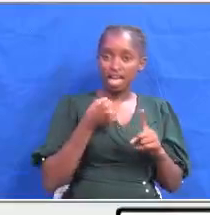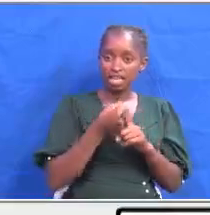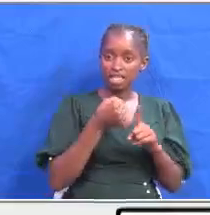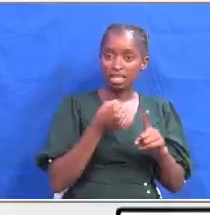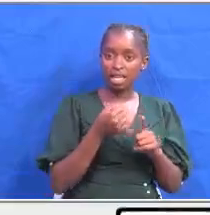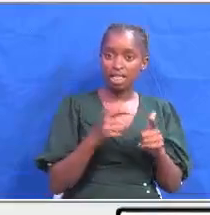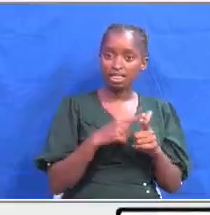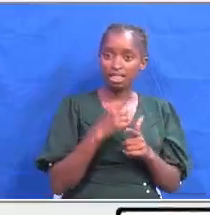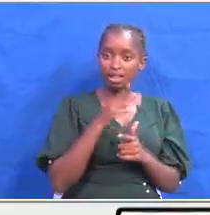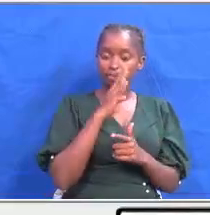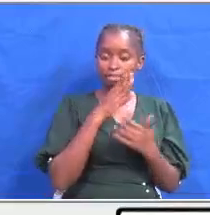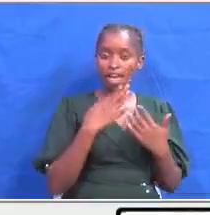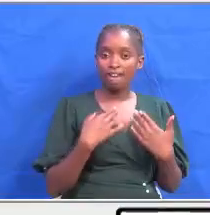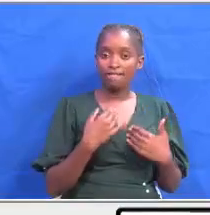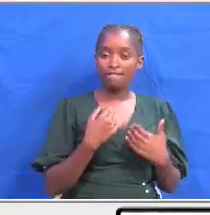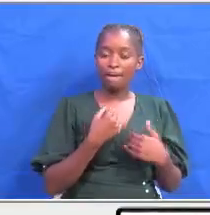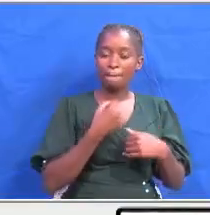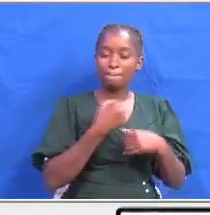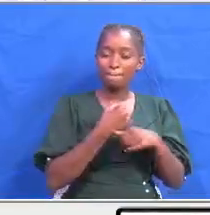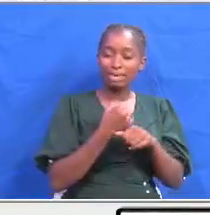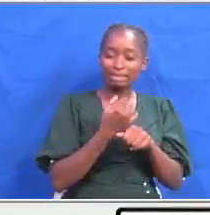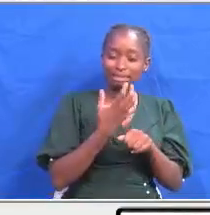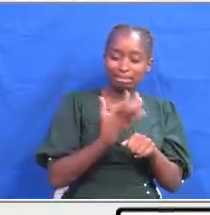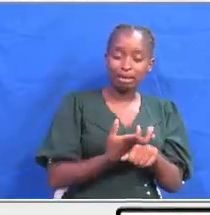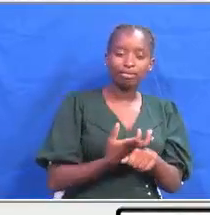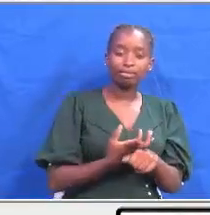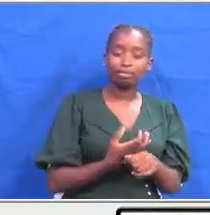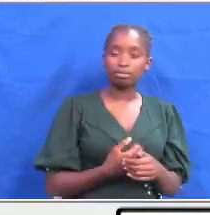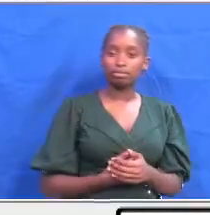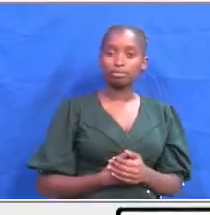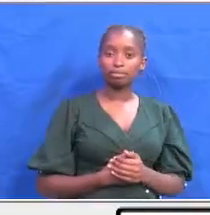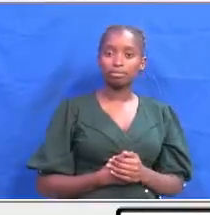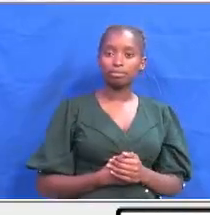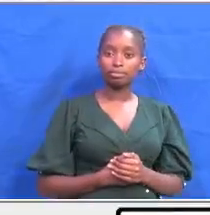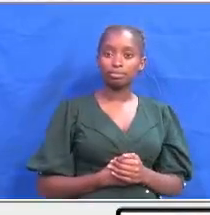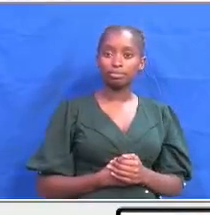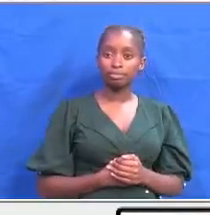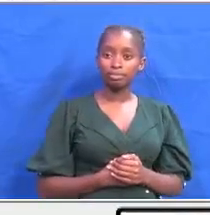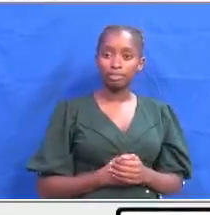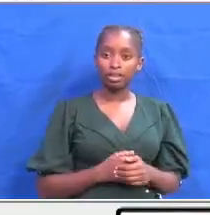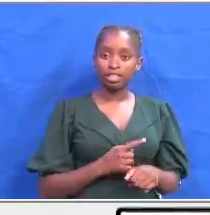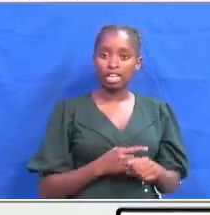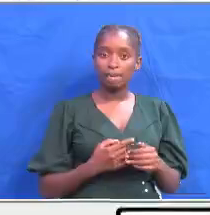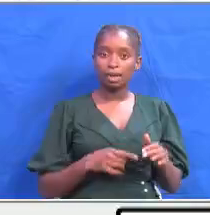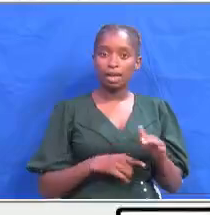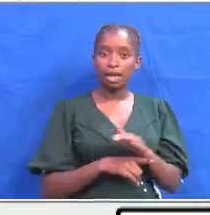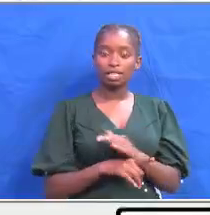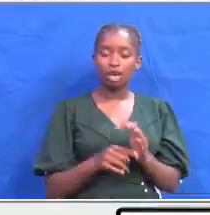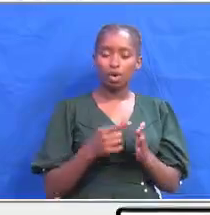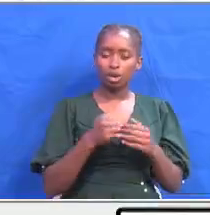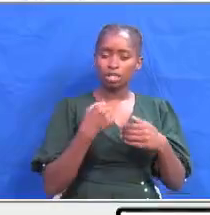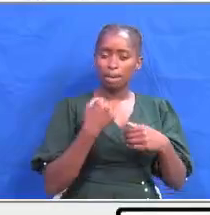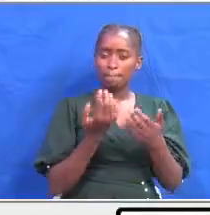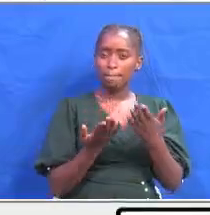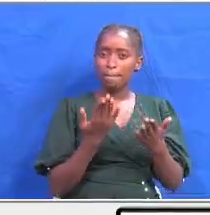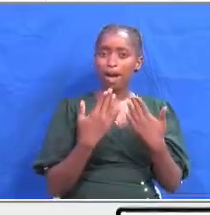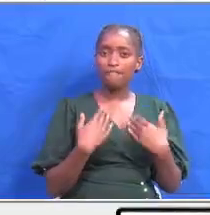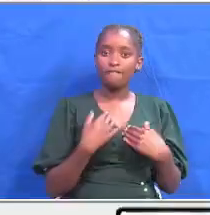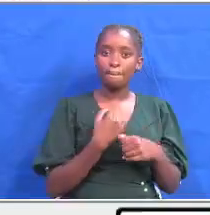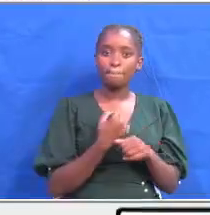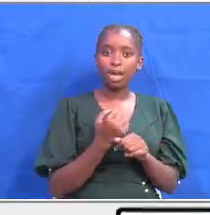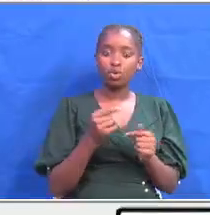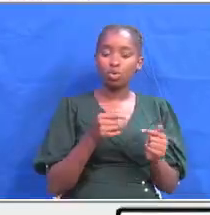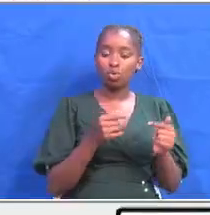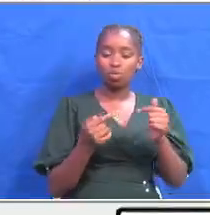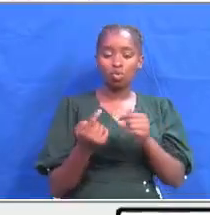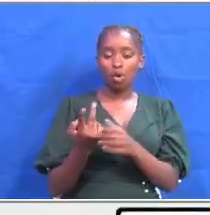be rubbed so hard. As you come in, yes. What would have caused the rift between the two? I'll comment on